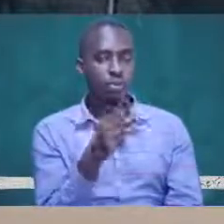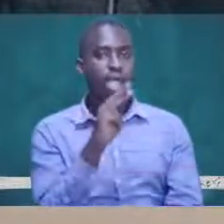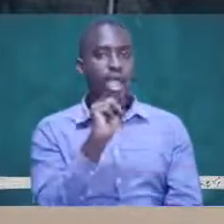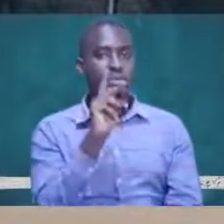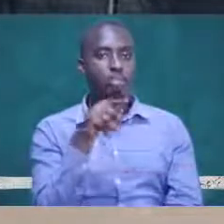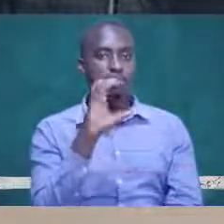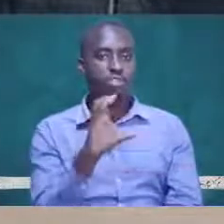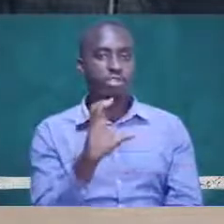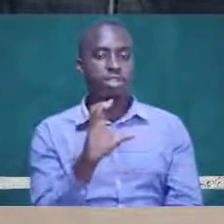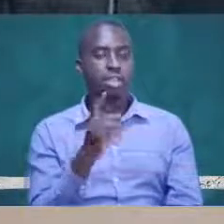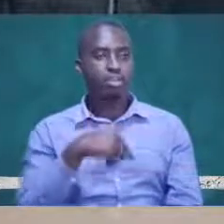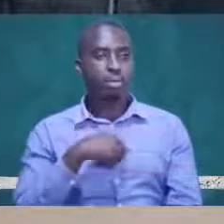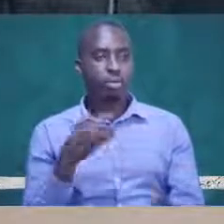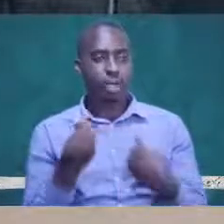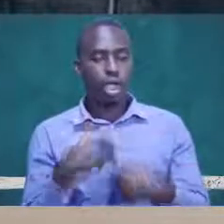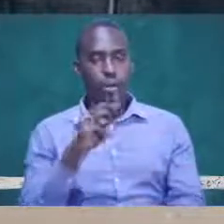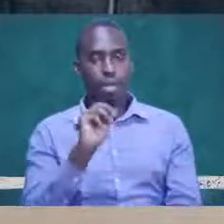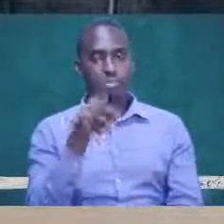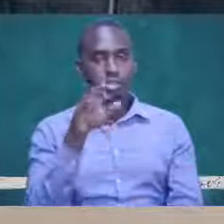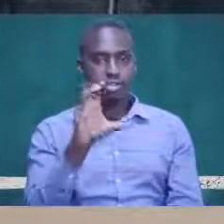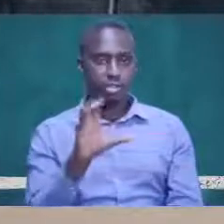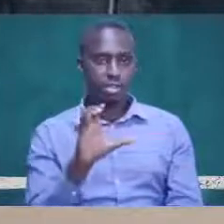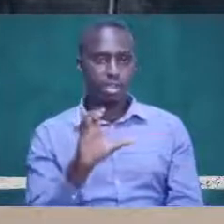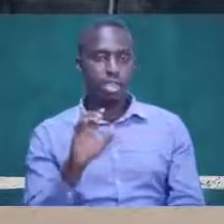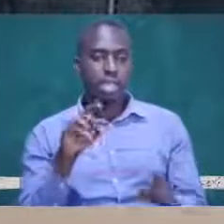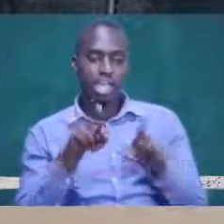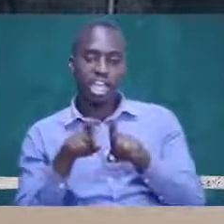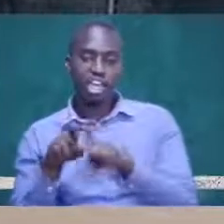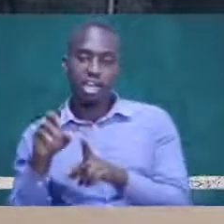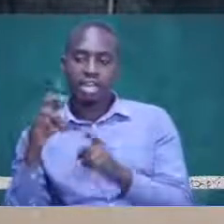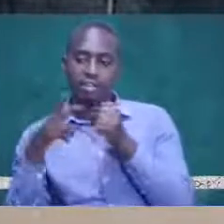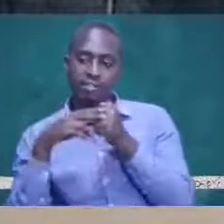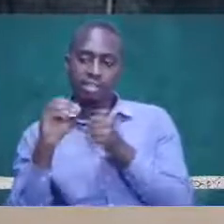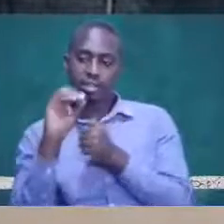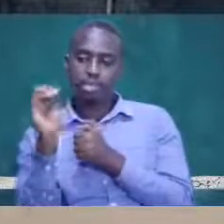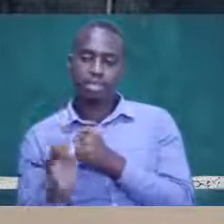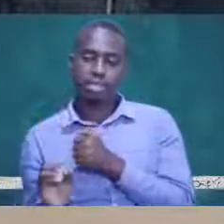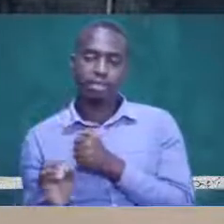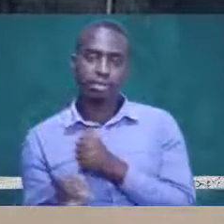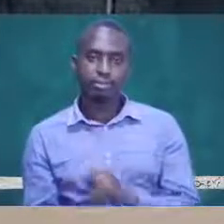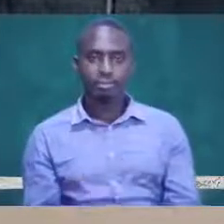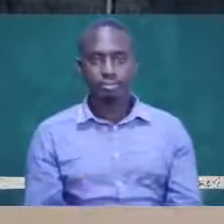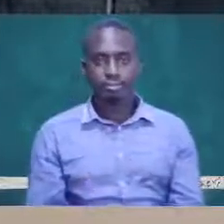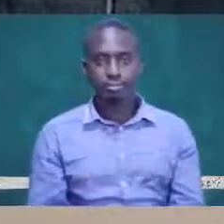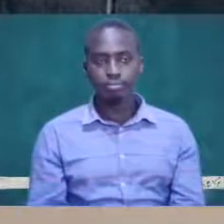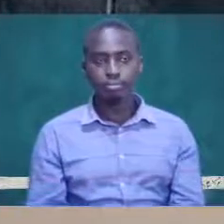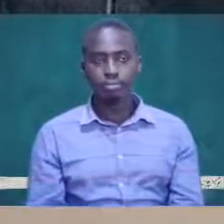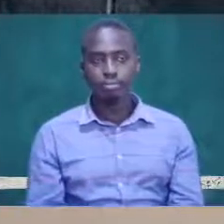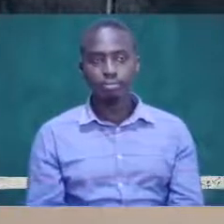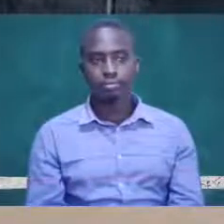to consume. We are given marginal propensity to consume, which is 70%. Which is